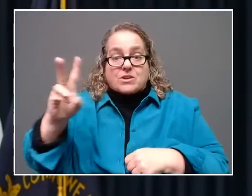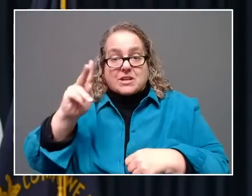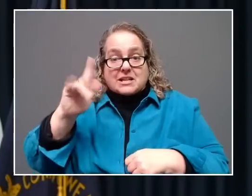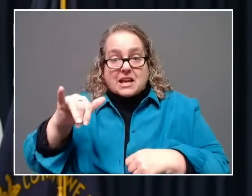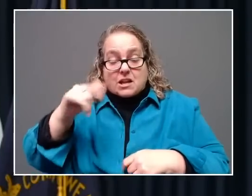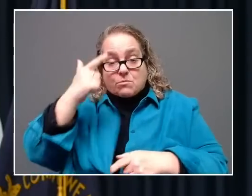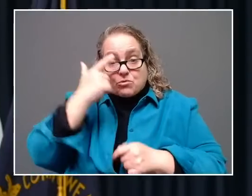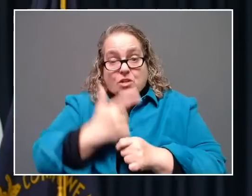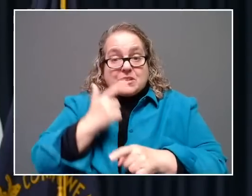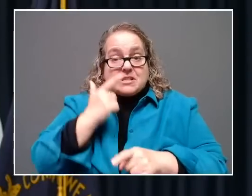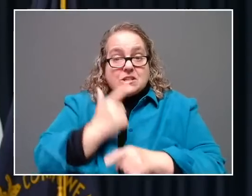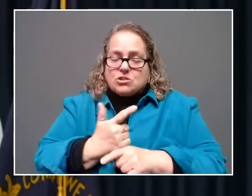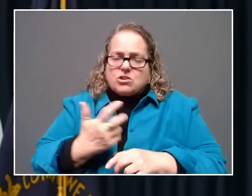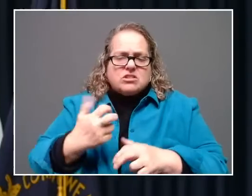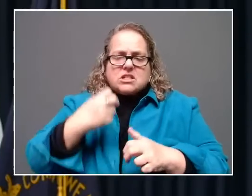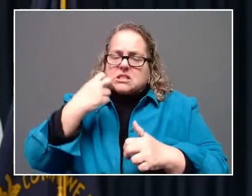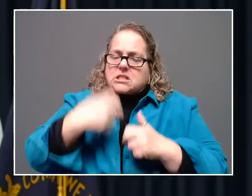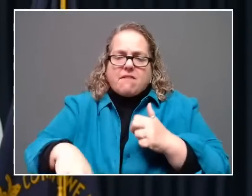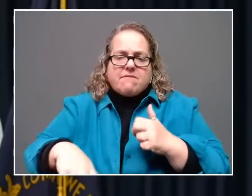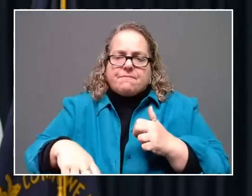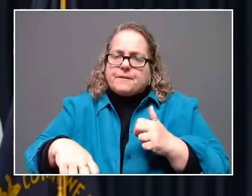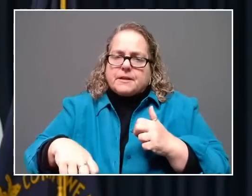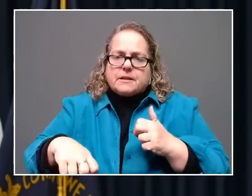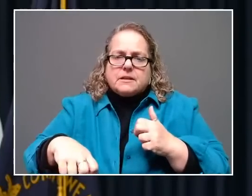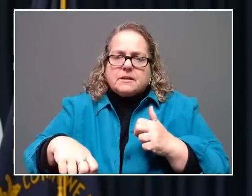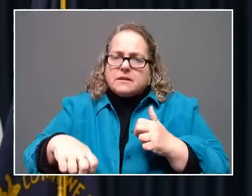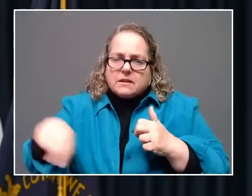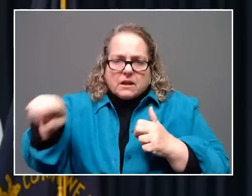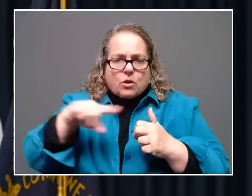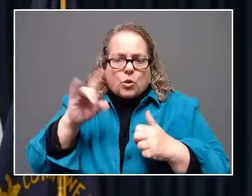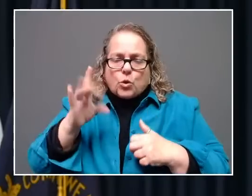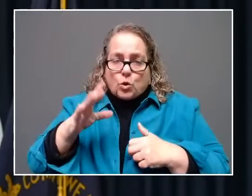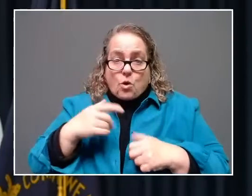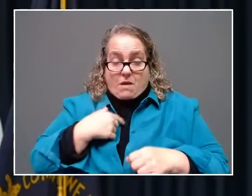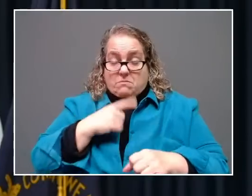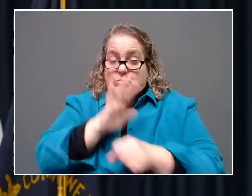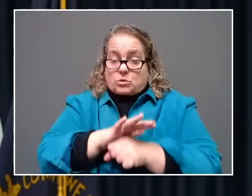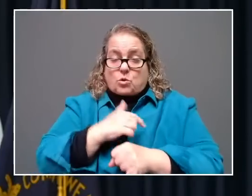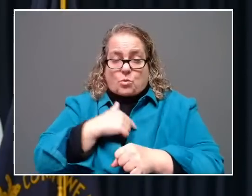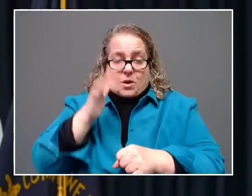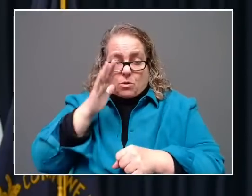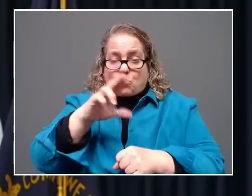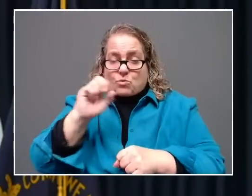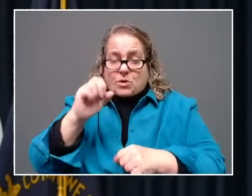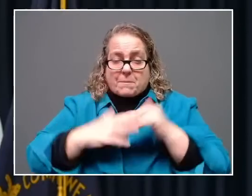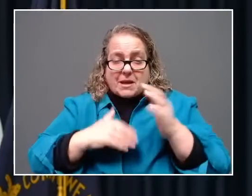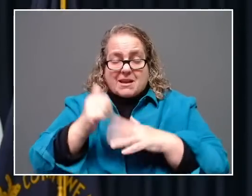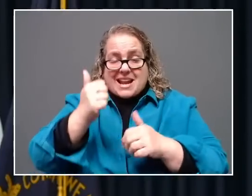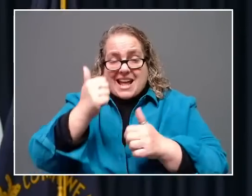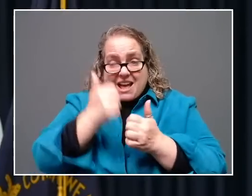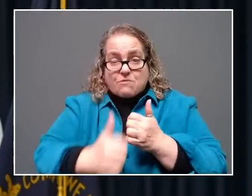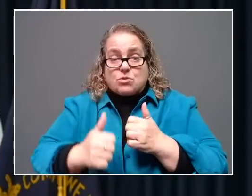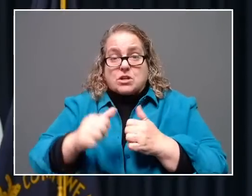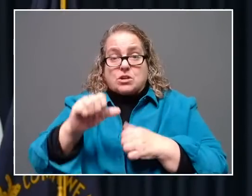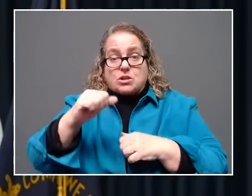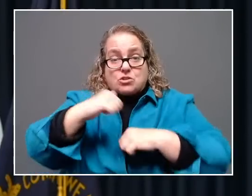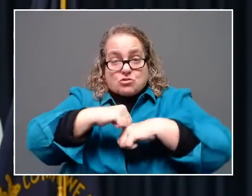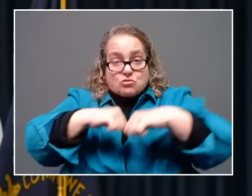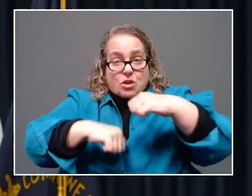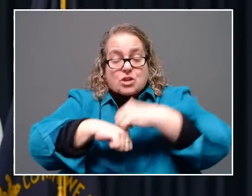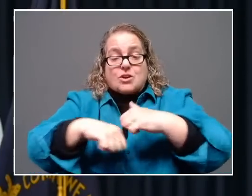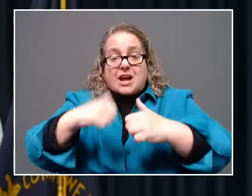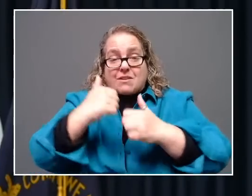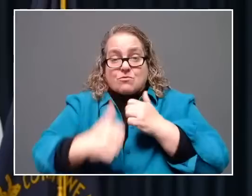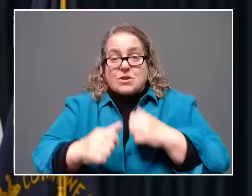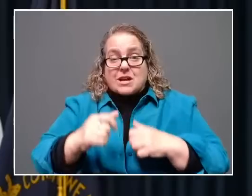as they come. After the storm, I pledged that we would rebuild every structure and every life. So on Friday, I joined local officials